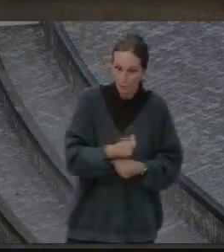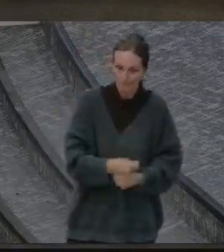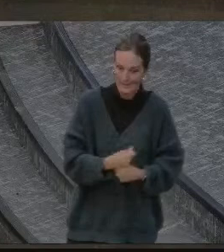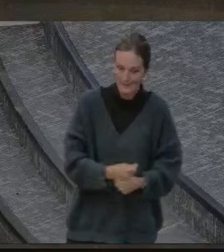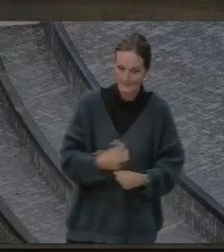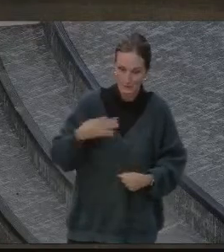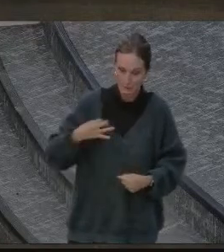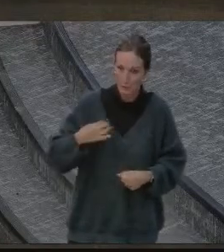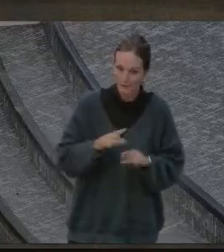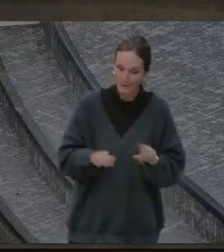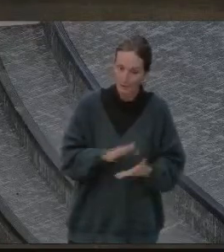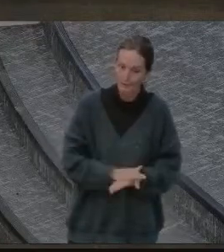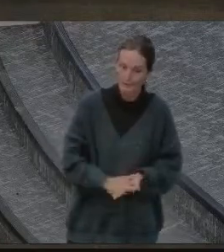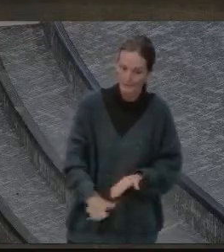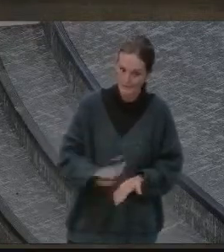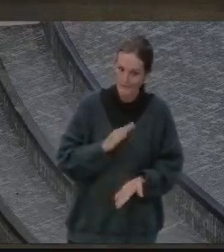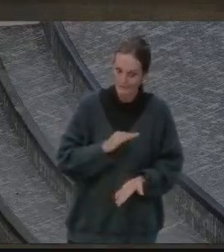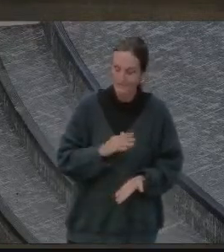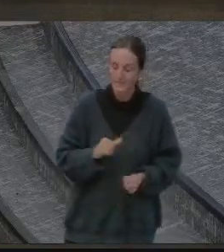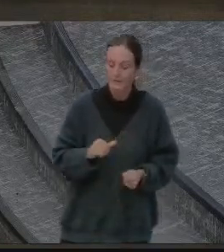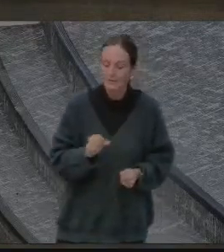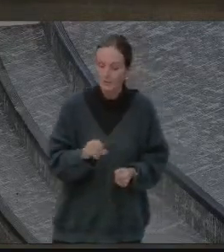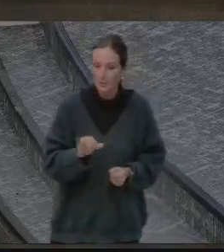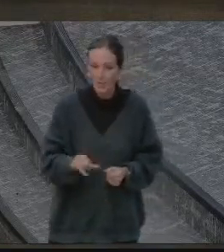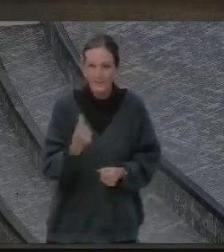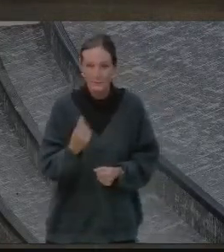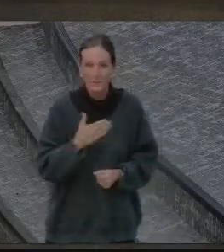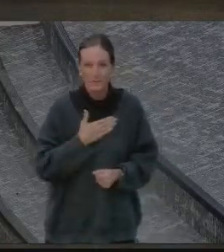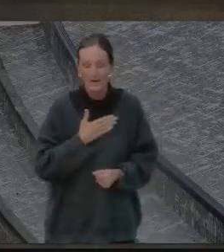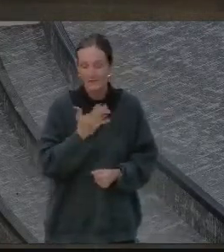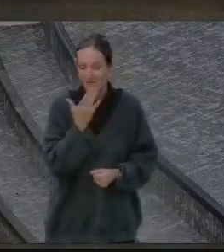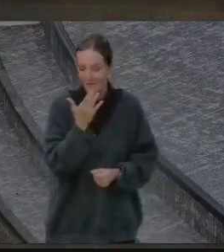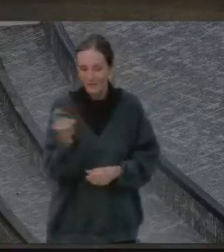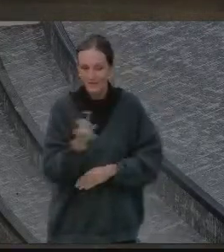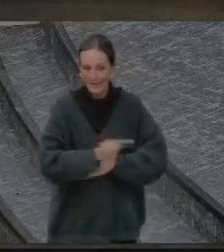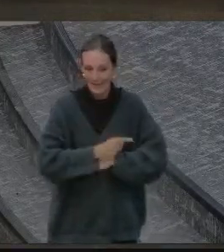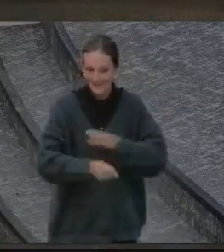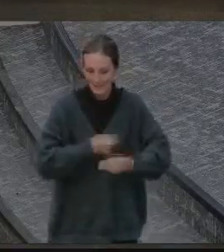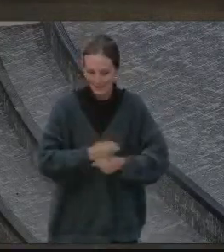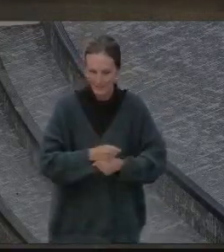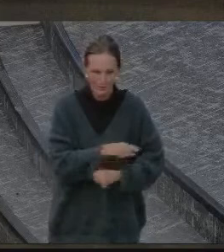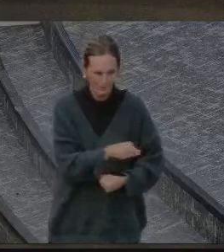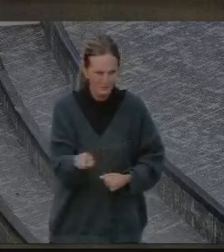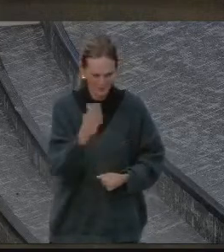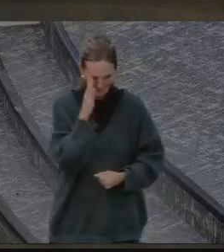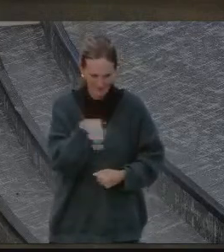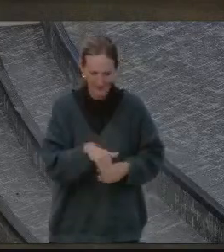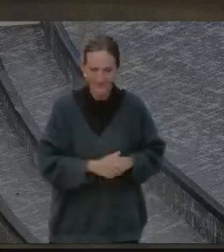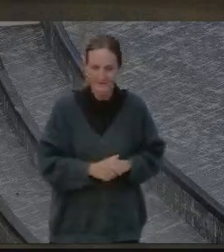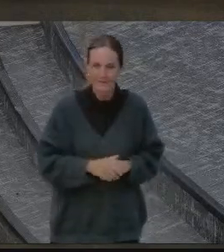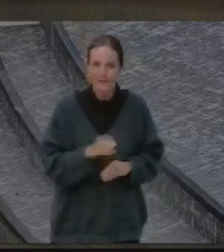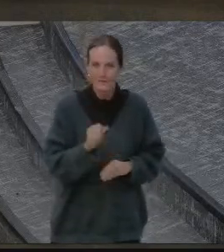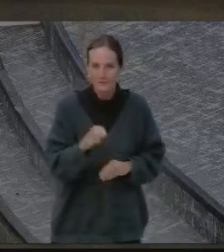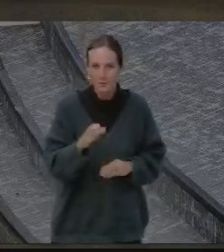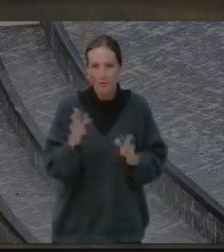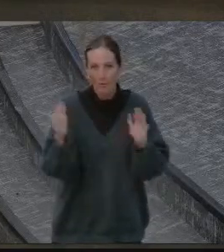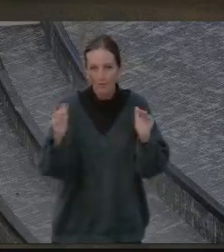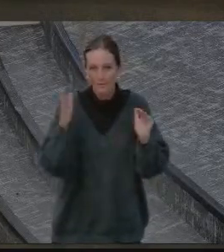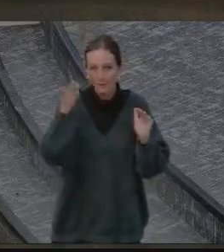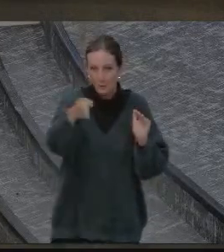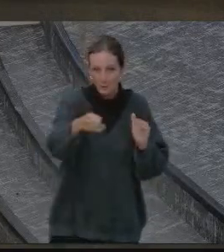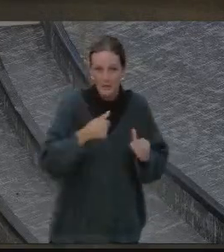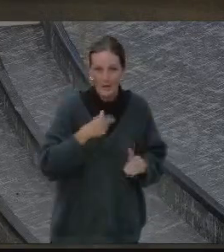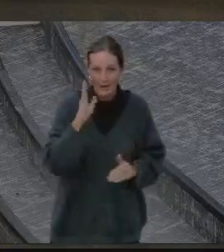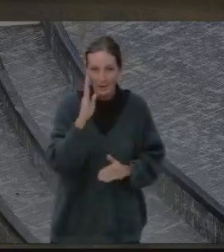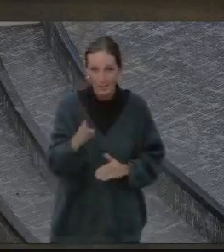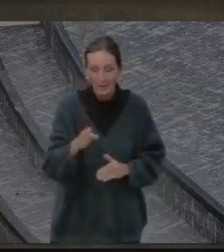was just as excited. It's one of my favorite days of the year. I think everybody knows that. So hopefully in the future, I will be on